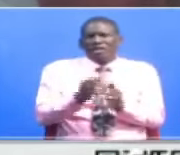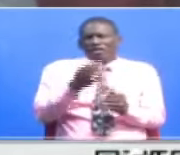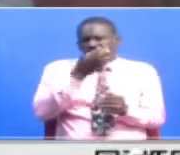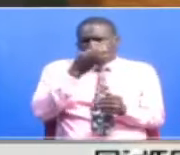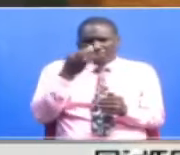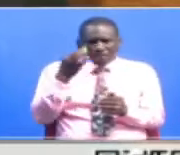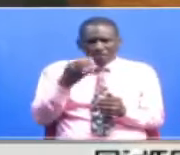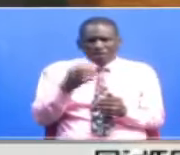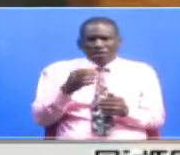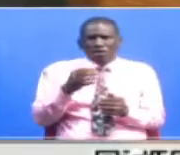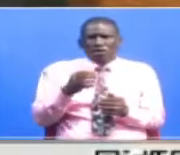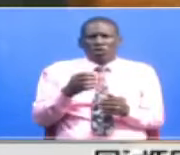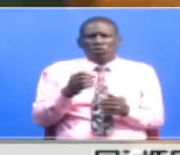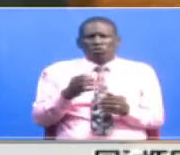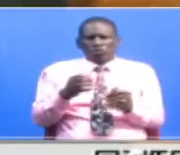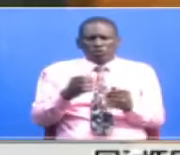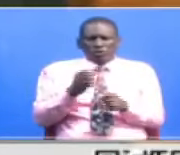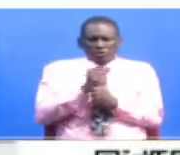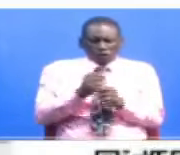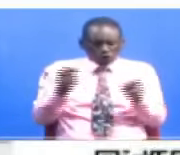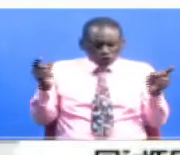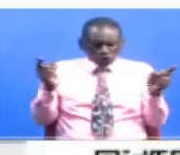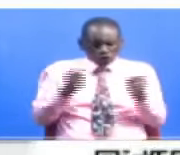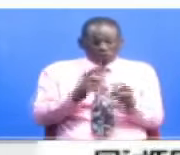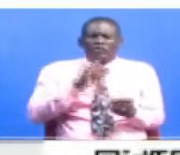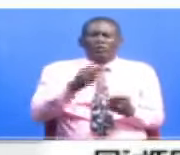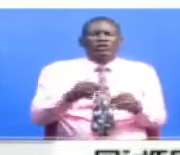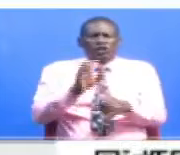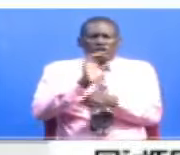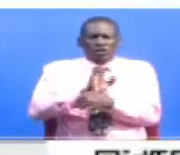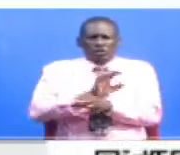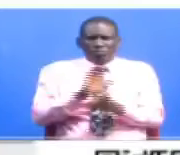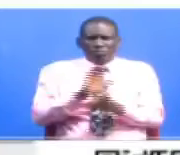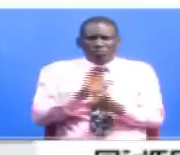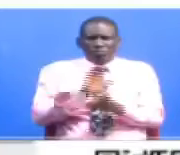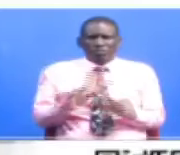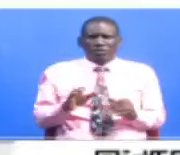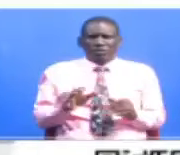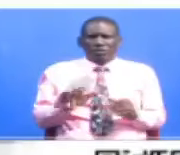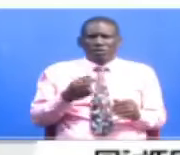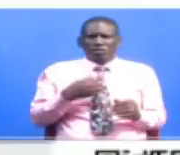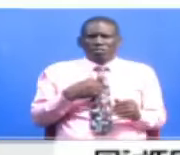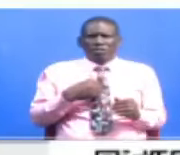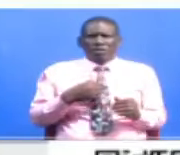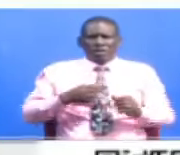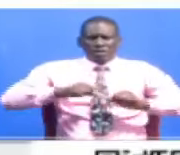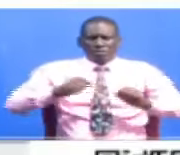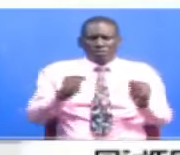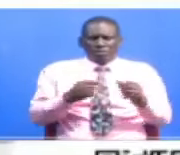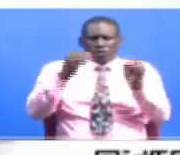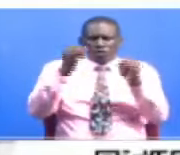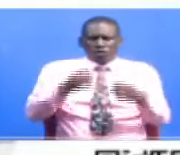Mwai Kibaki would often shorten his speech in church. A very happy